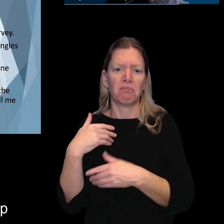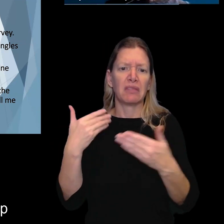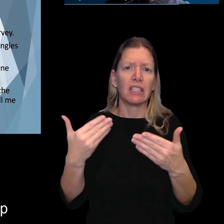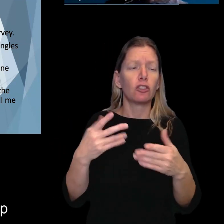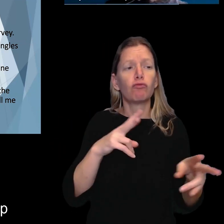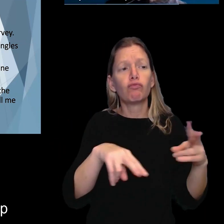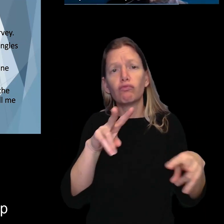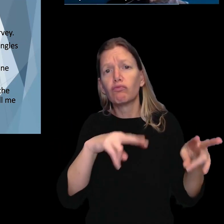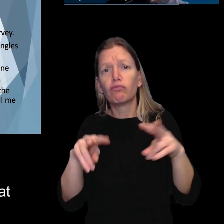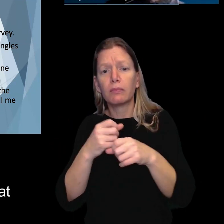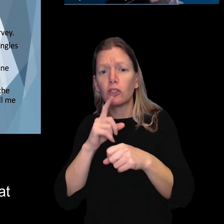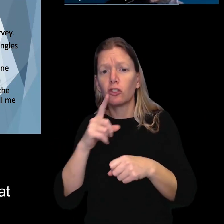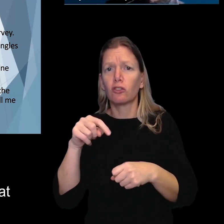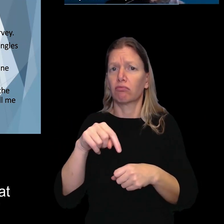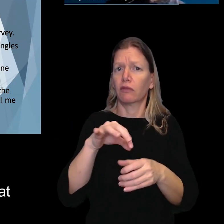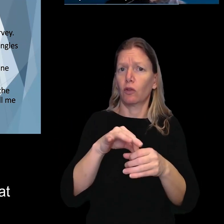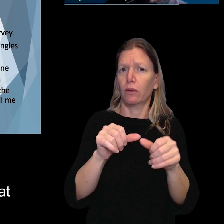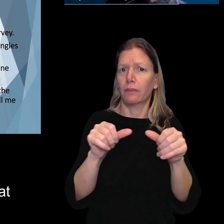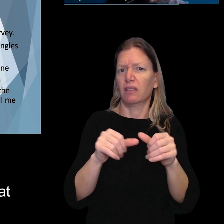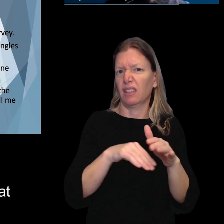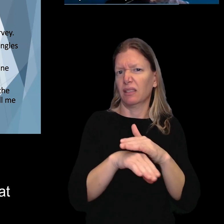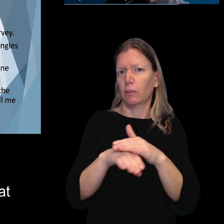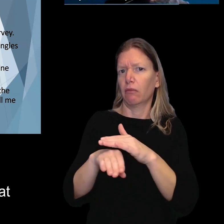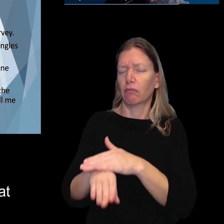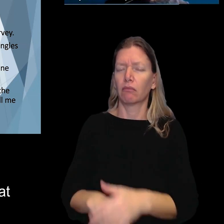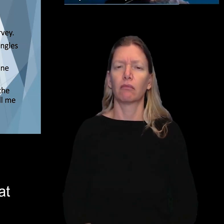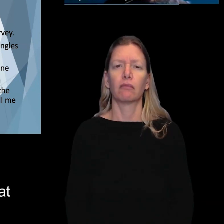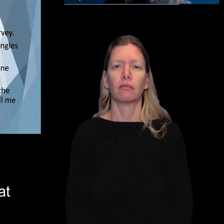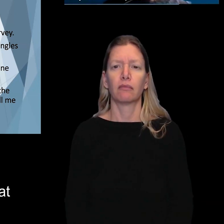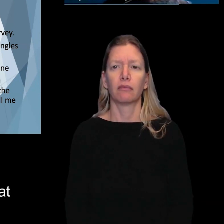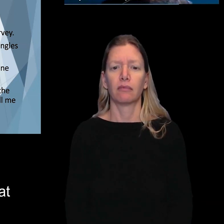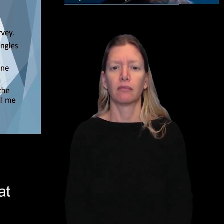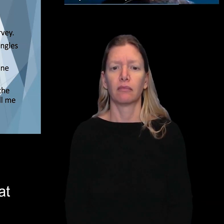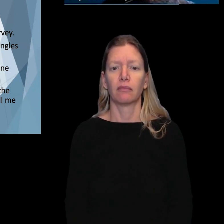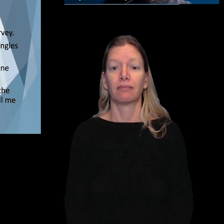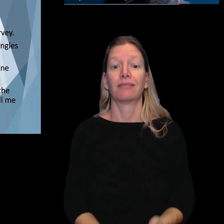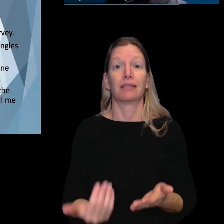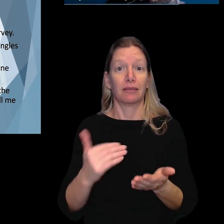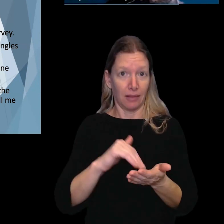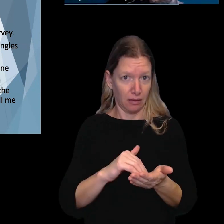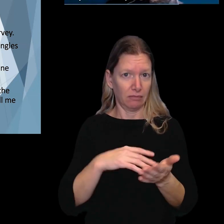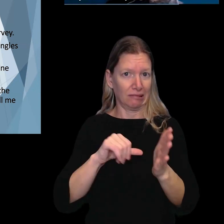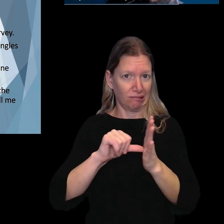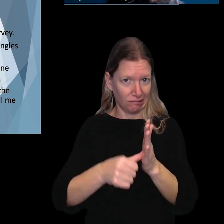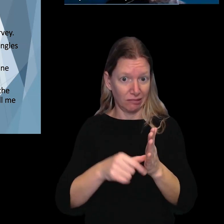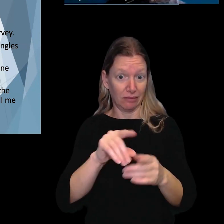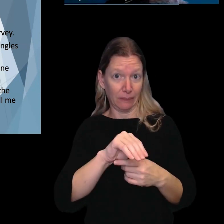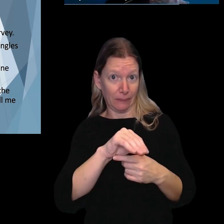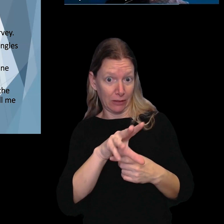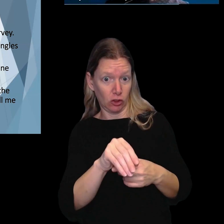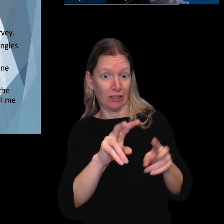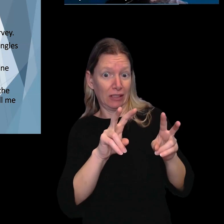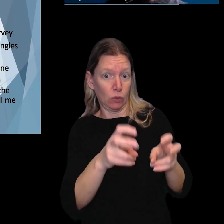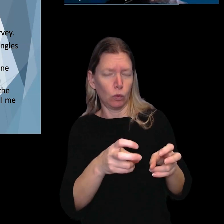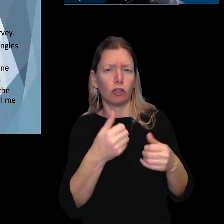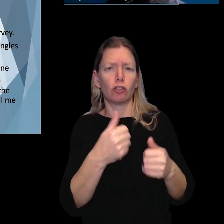or with RevUp, and I'm just here to make sure that the polling place is accessible. And again, if you take a picture